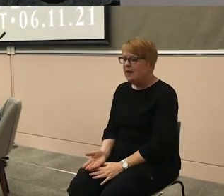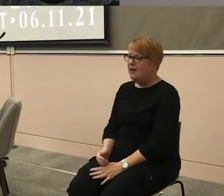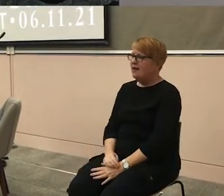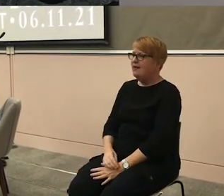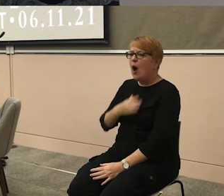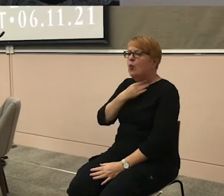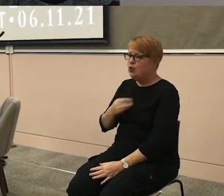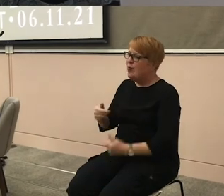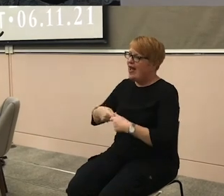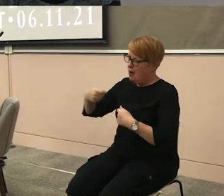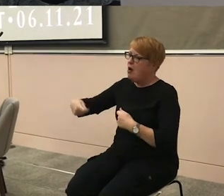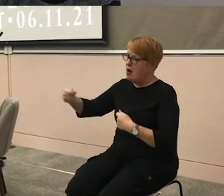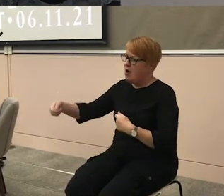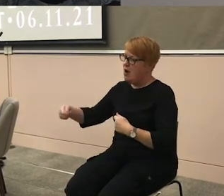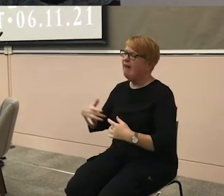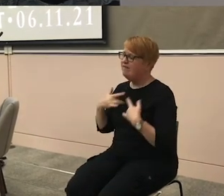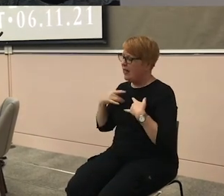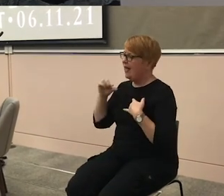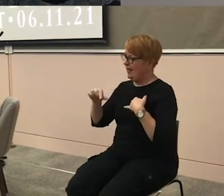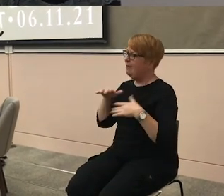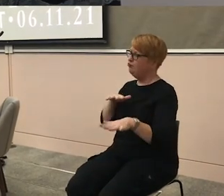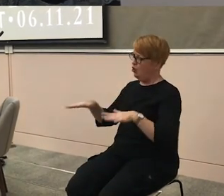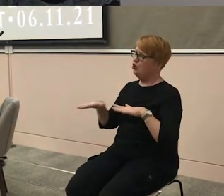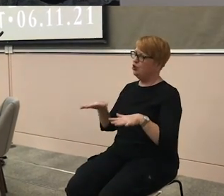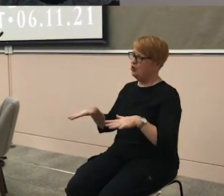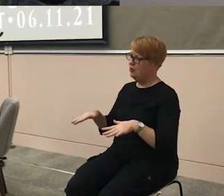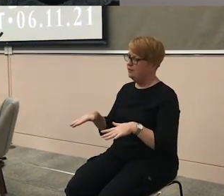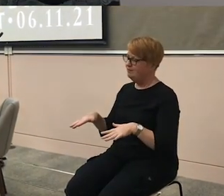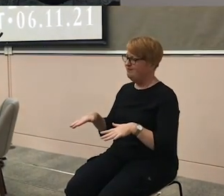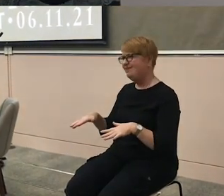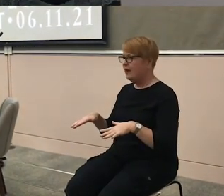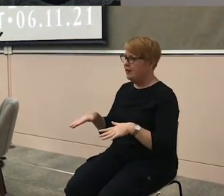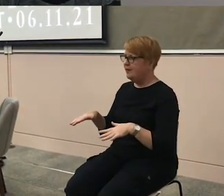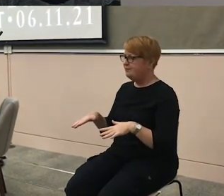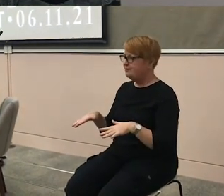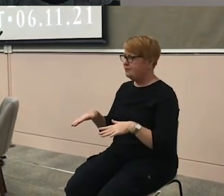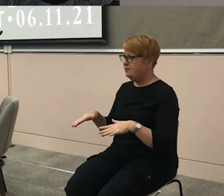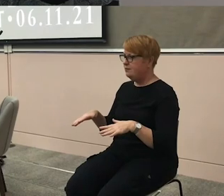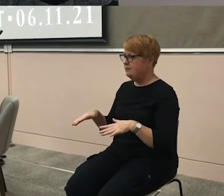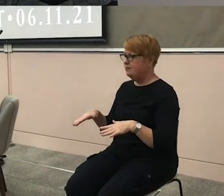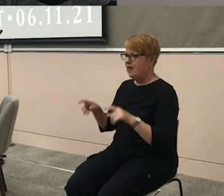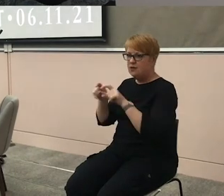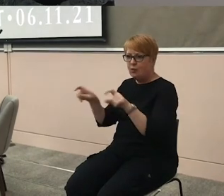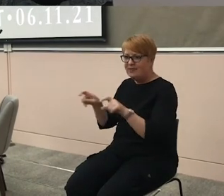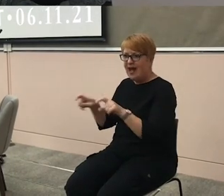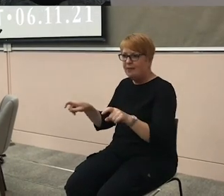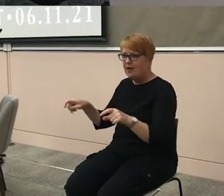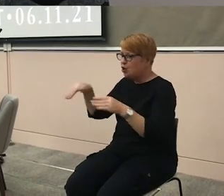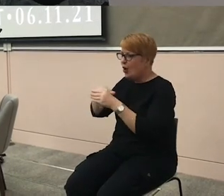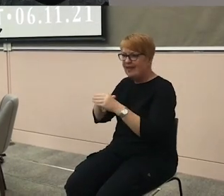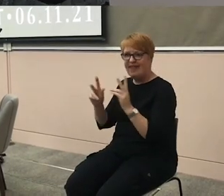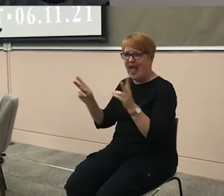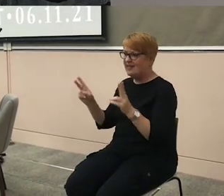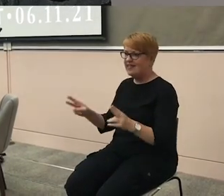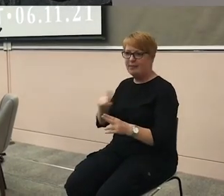I did feel rushed towards the end, going to print, you know, the subtitles are not in these edits because we were pushed for time, so